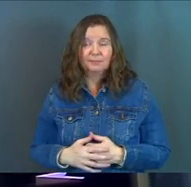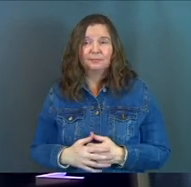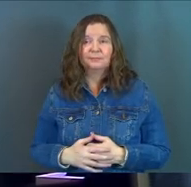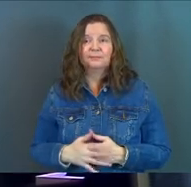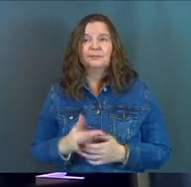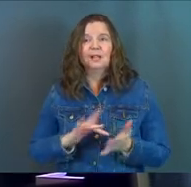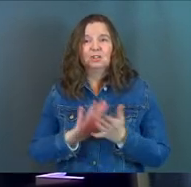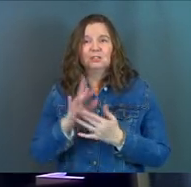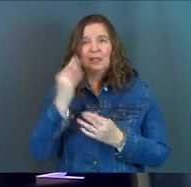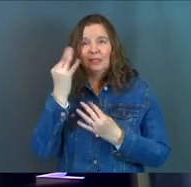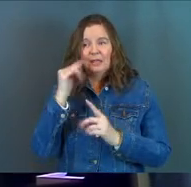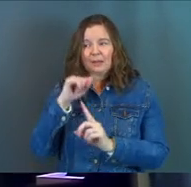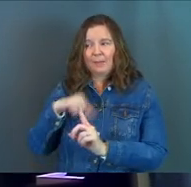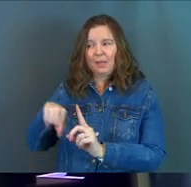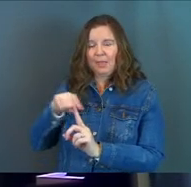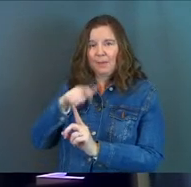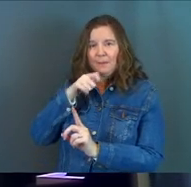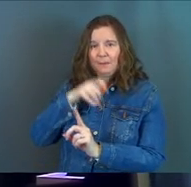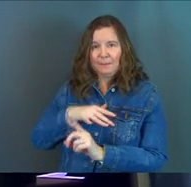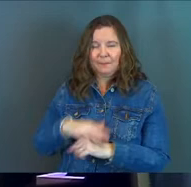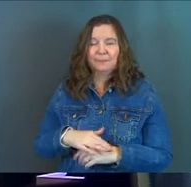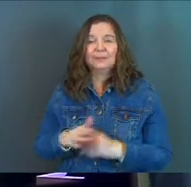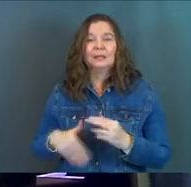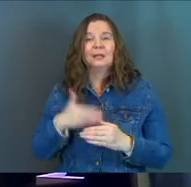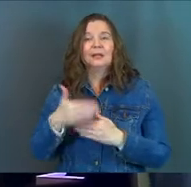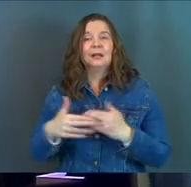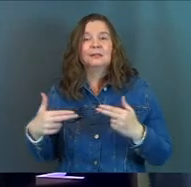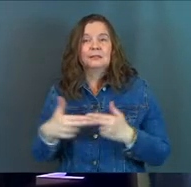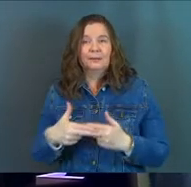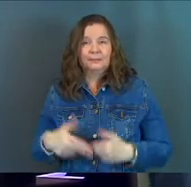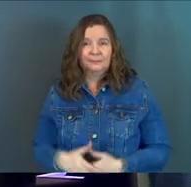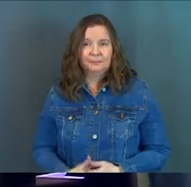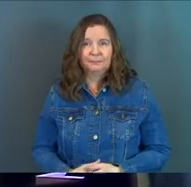And Jesus is thinking about them. Next slide.